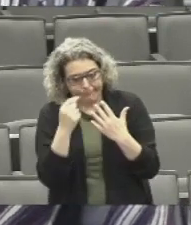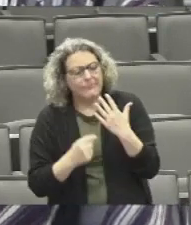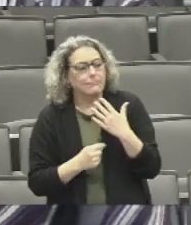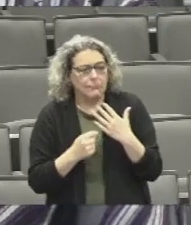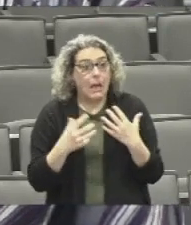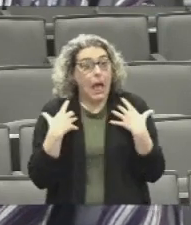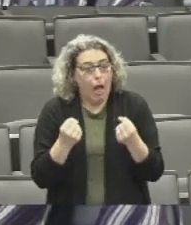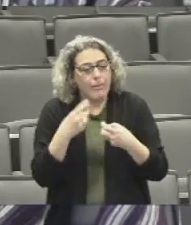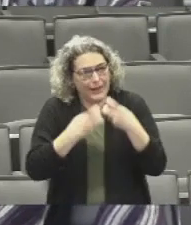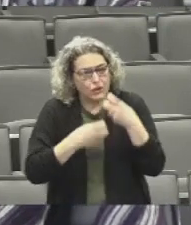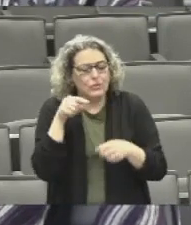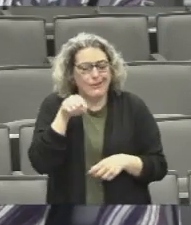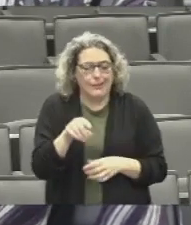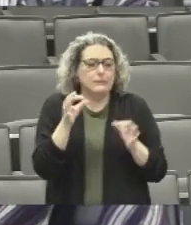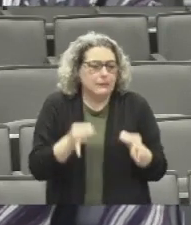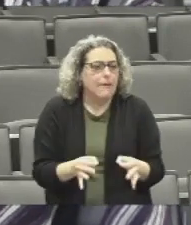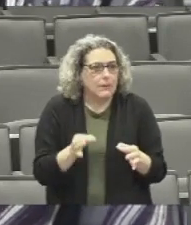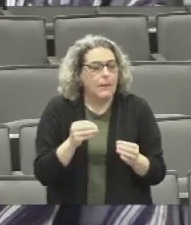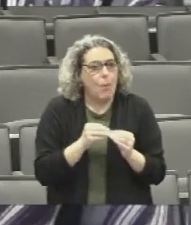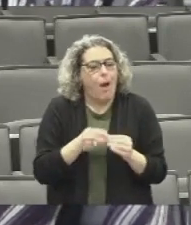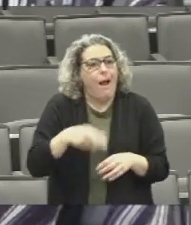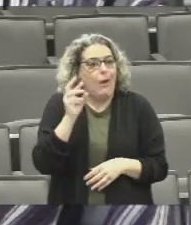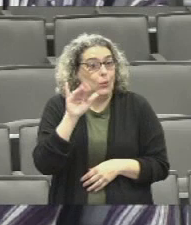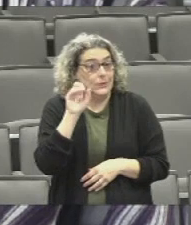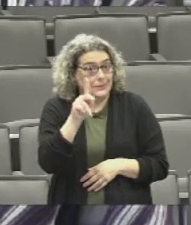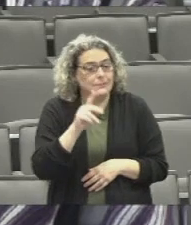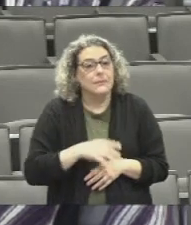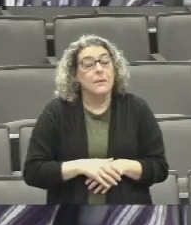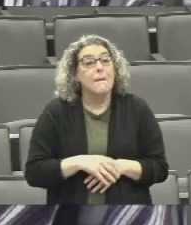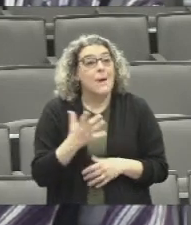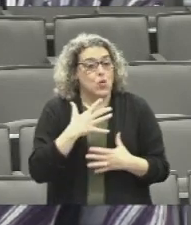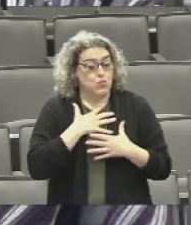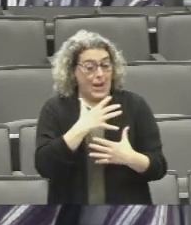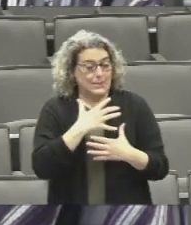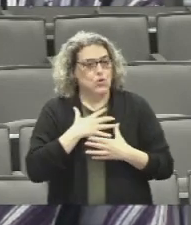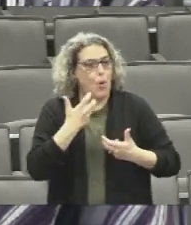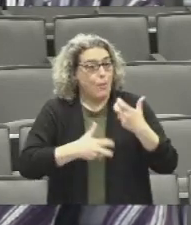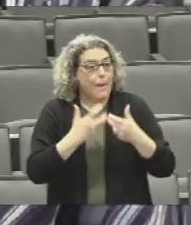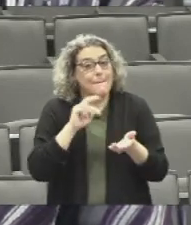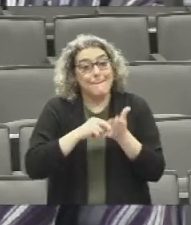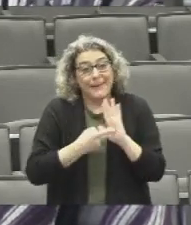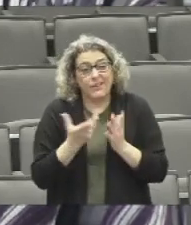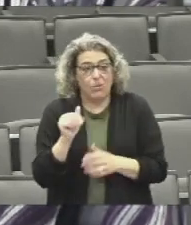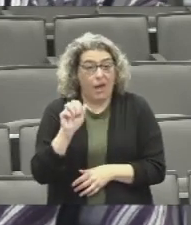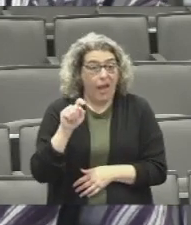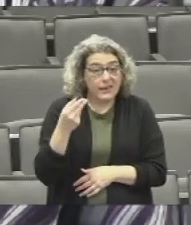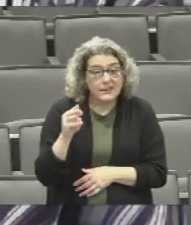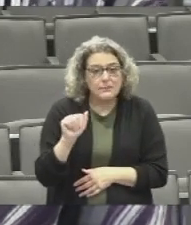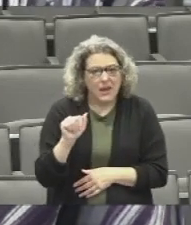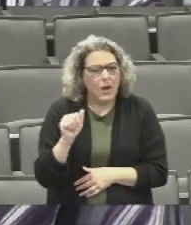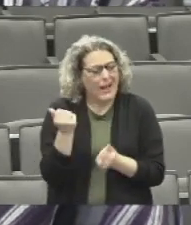is our highest comorbidity, and by that we mean asthma, underlying respiratory